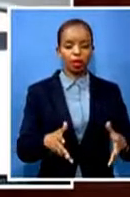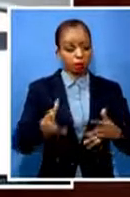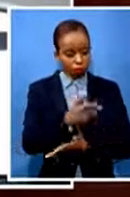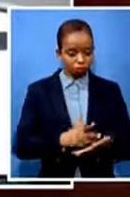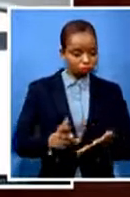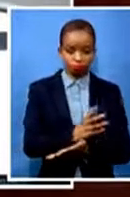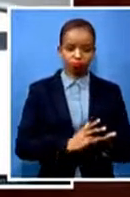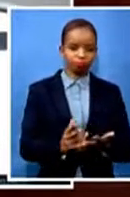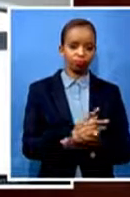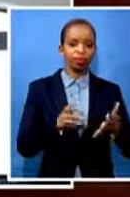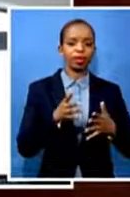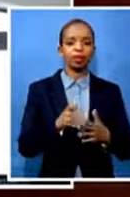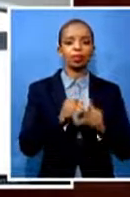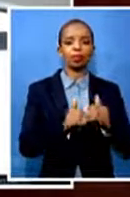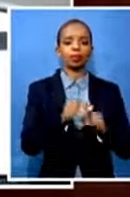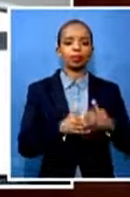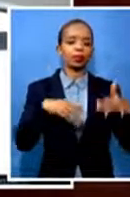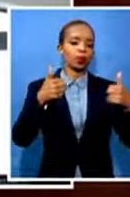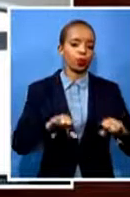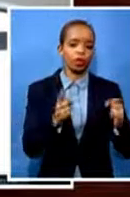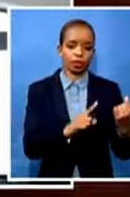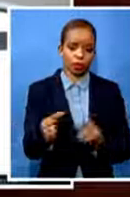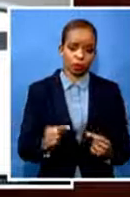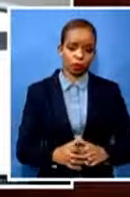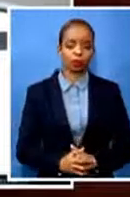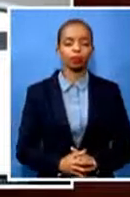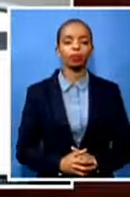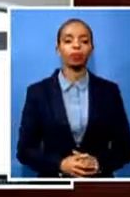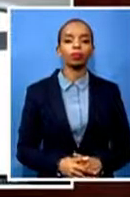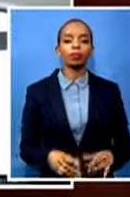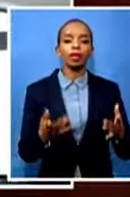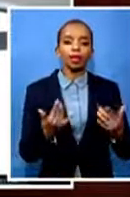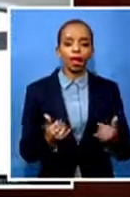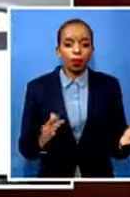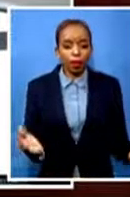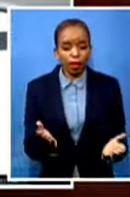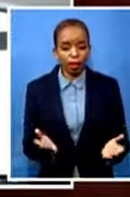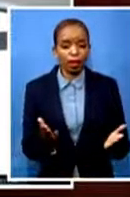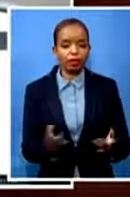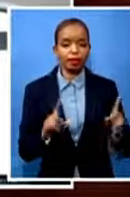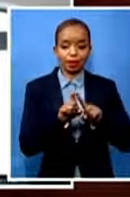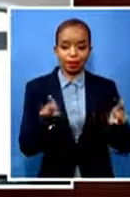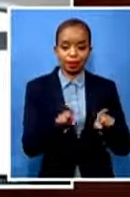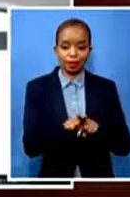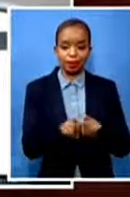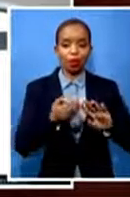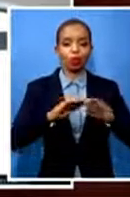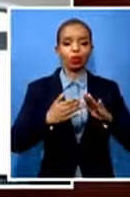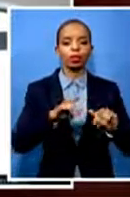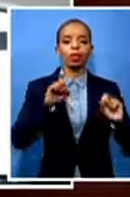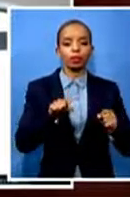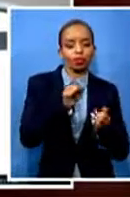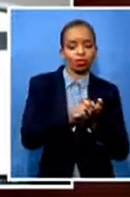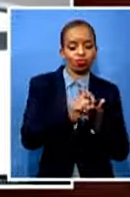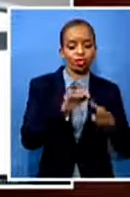now encouraging communities, obviously, to make written submissions. We are also encouraging stakeholders, municipalities, to